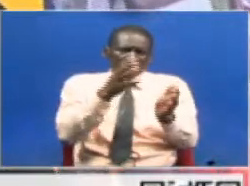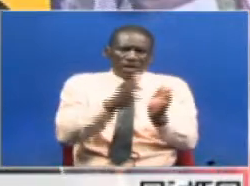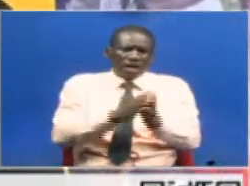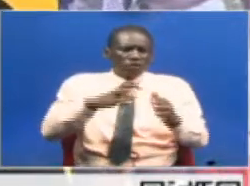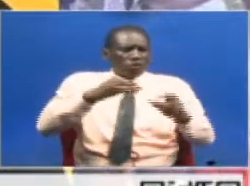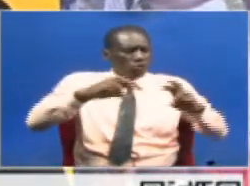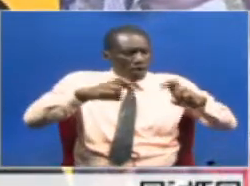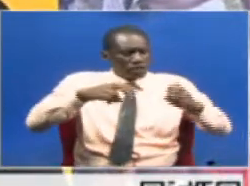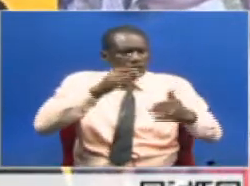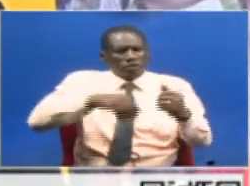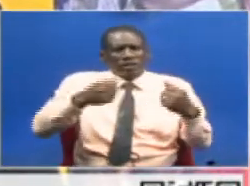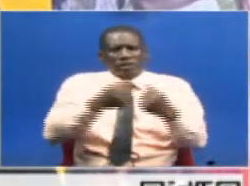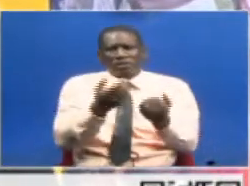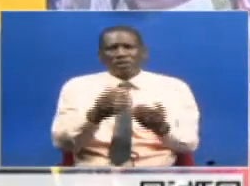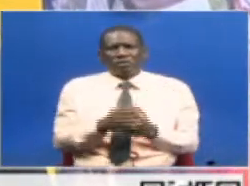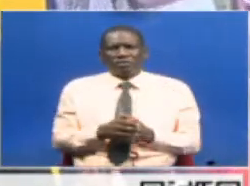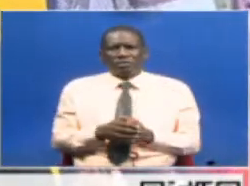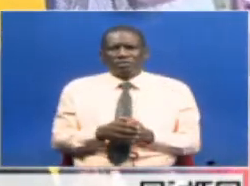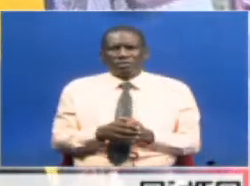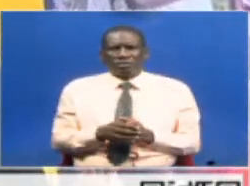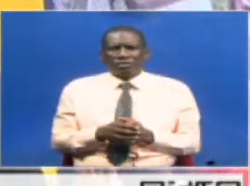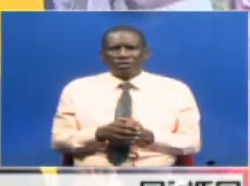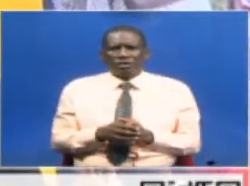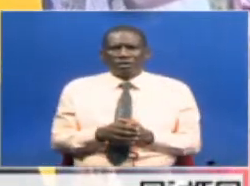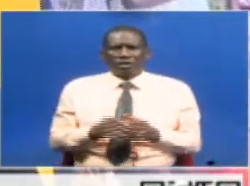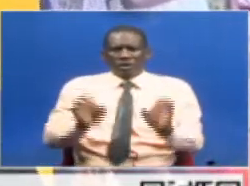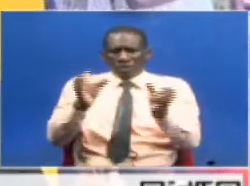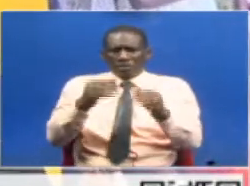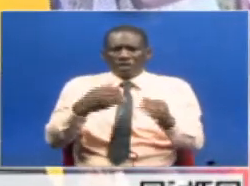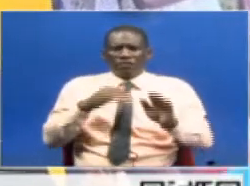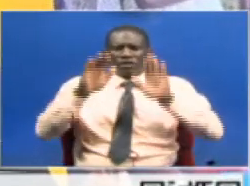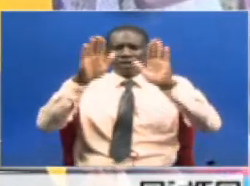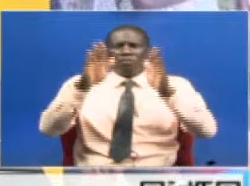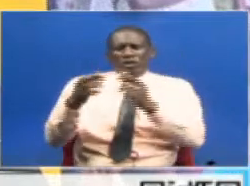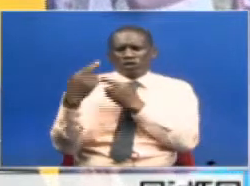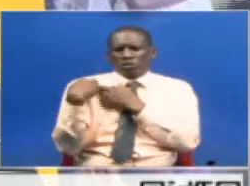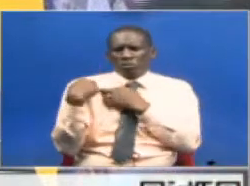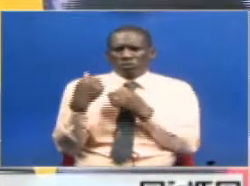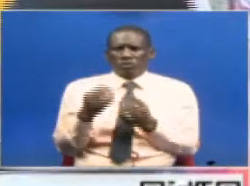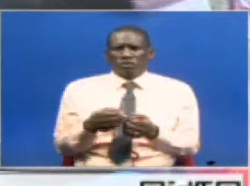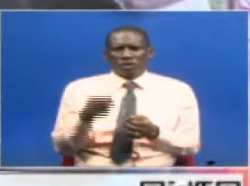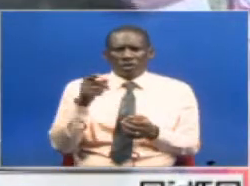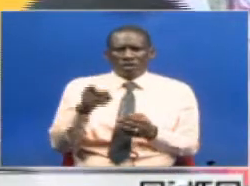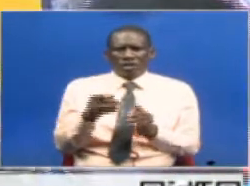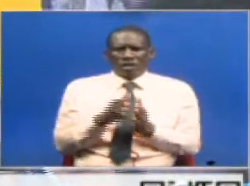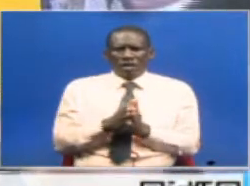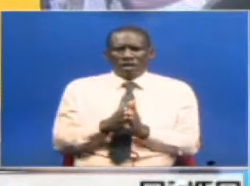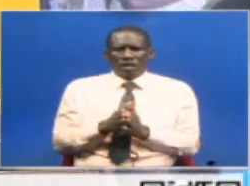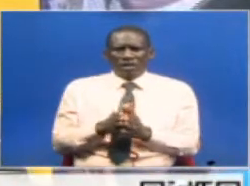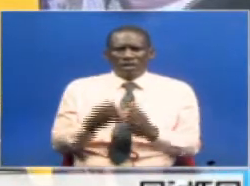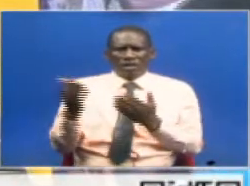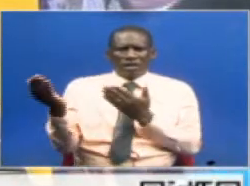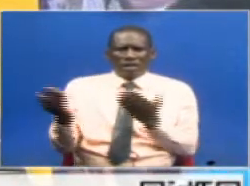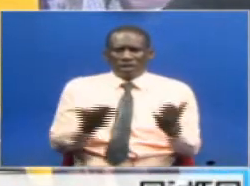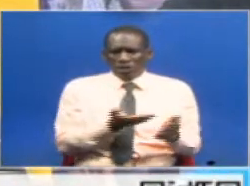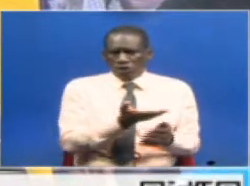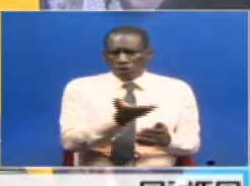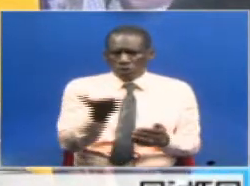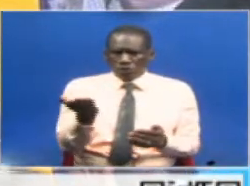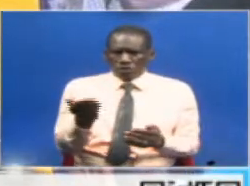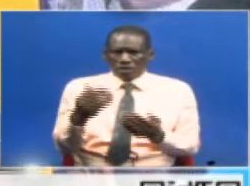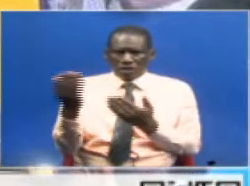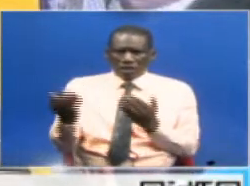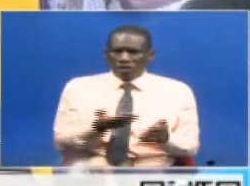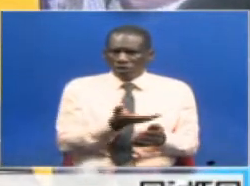happening. The media plays a critical role in blowing the whistle and letting those